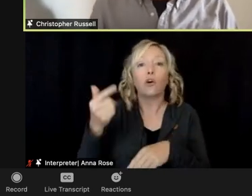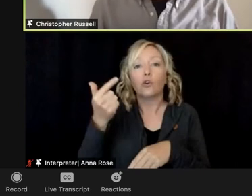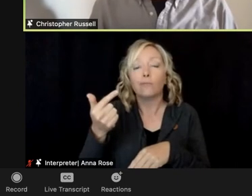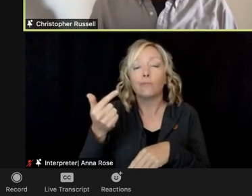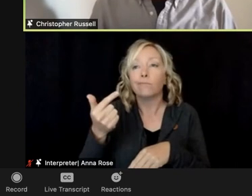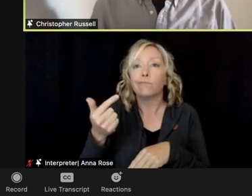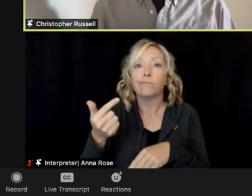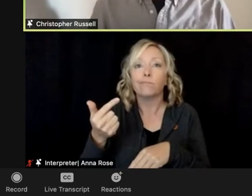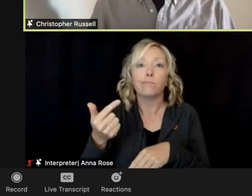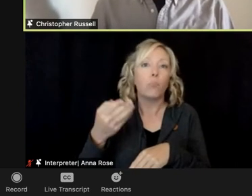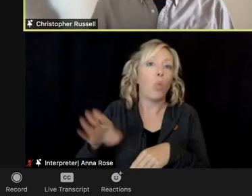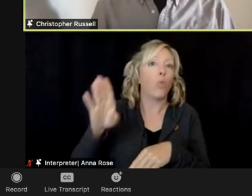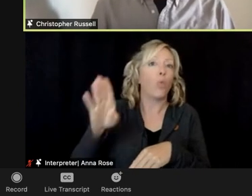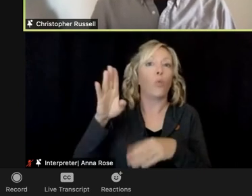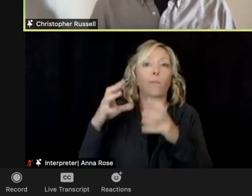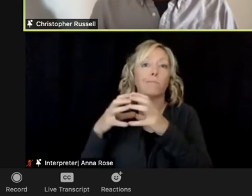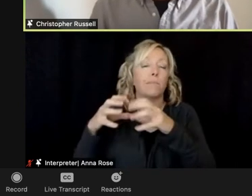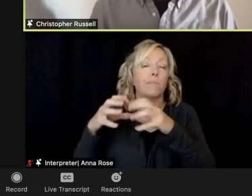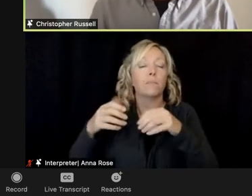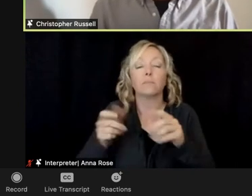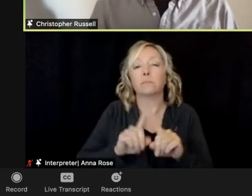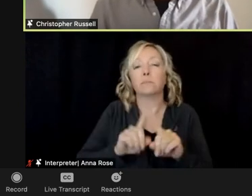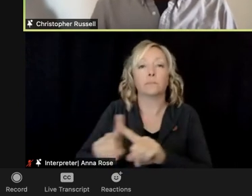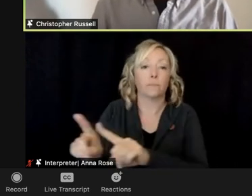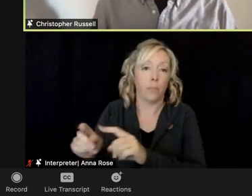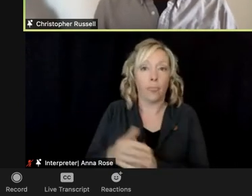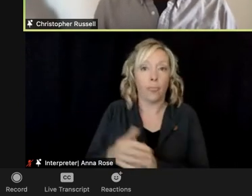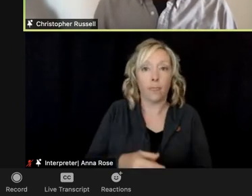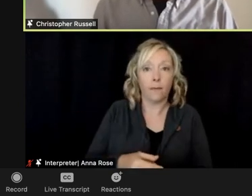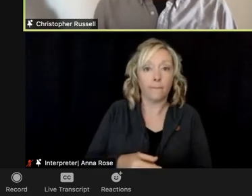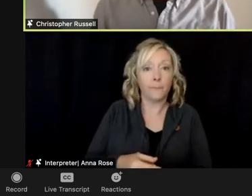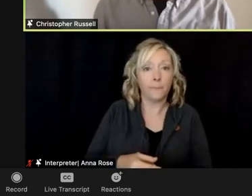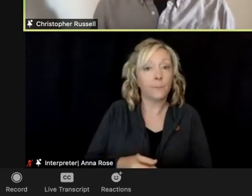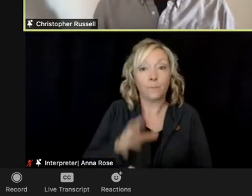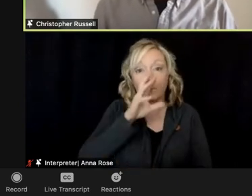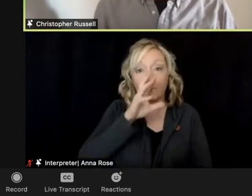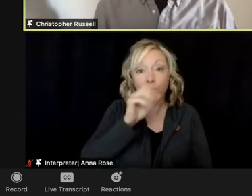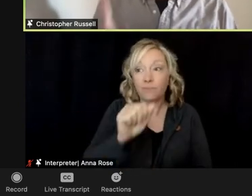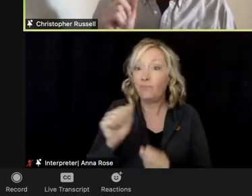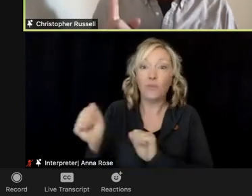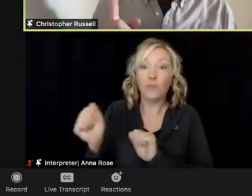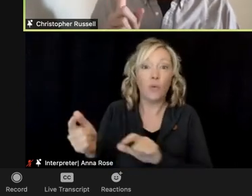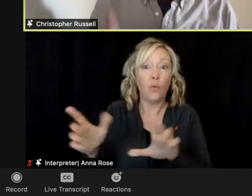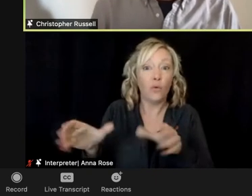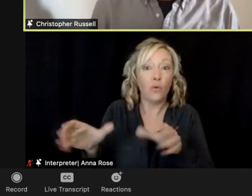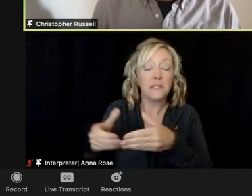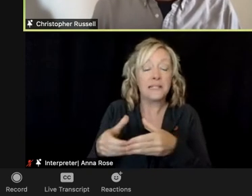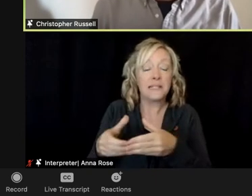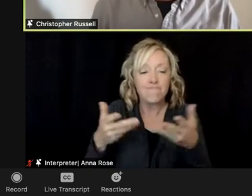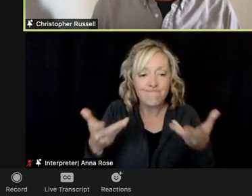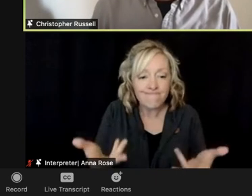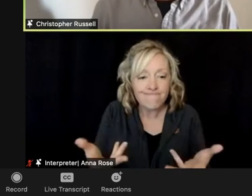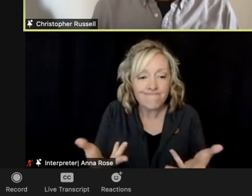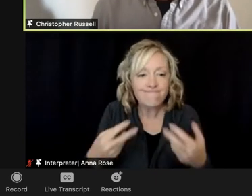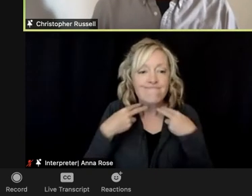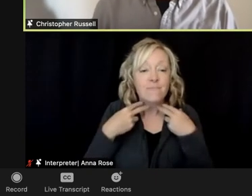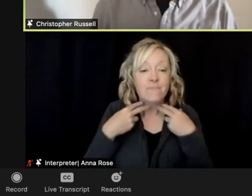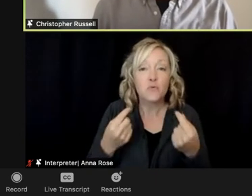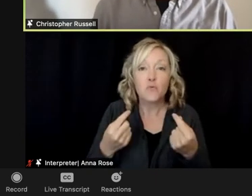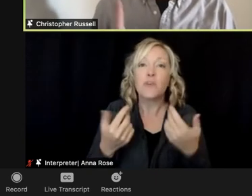student, who everyone who worked with that student thought, we really don't know what to do with him. We found a starting point,